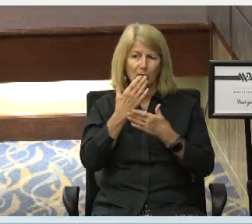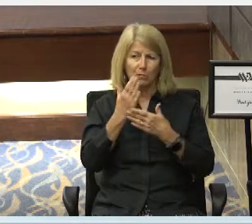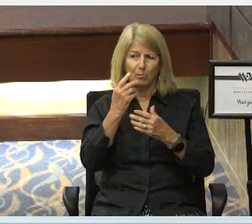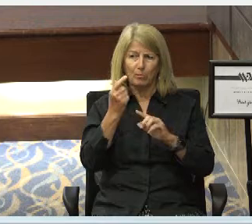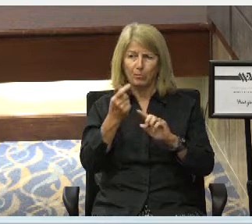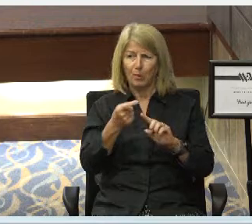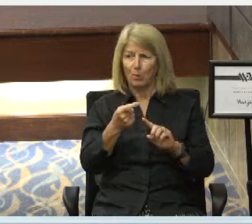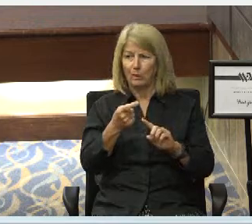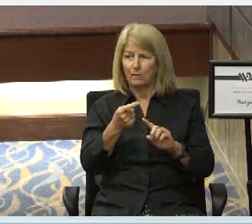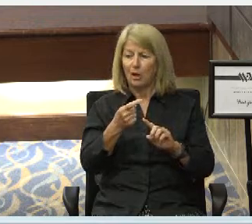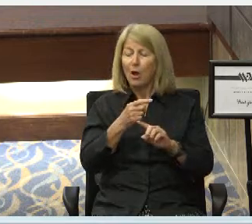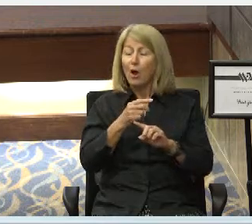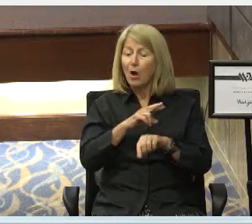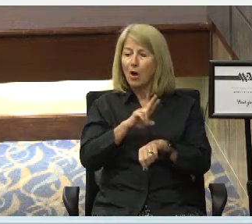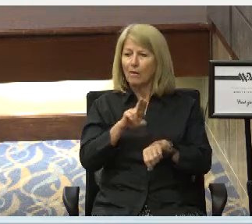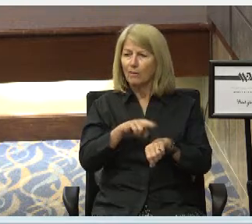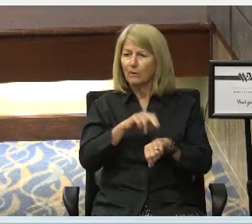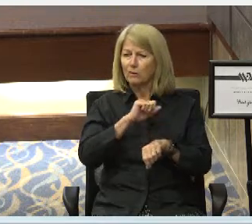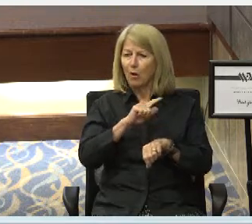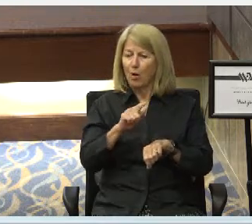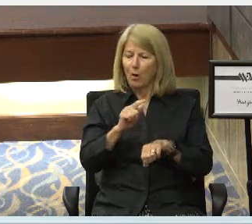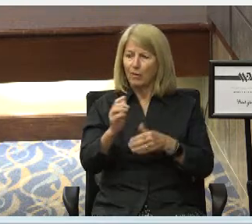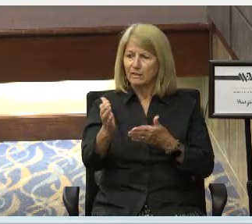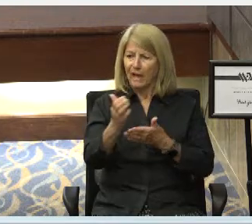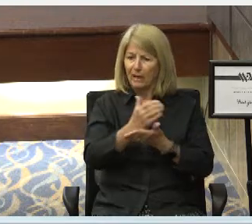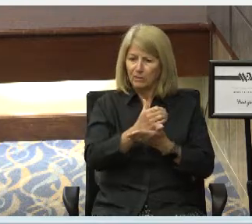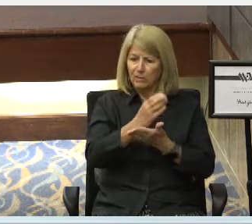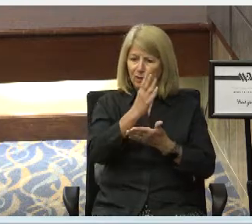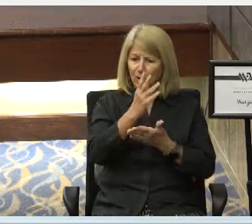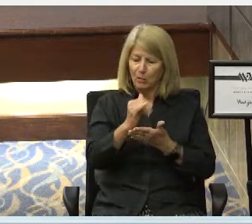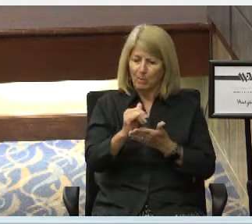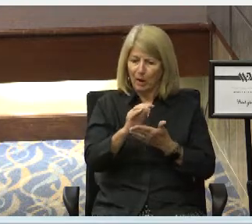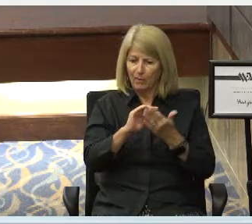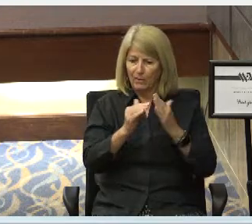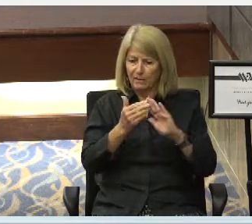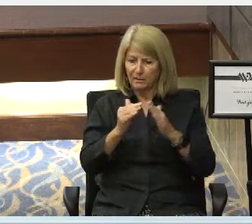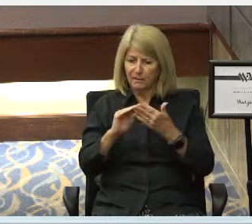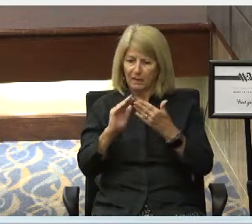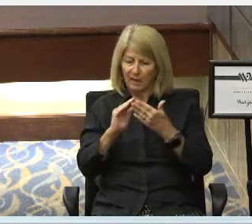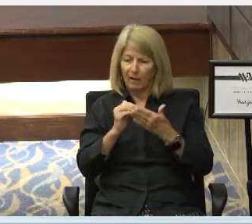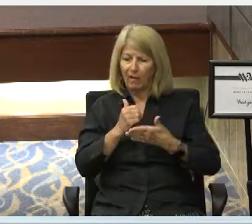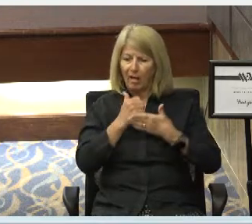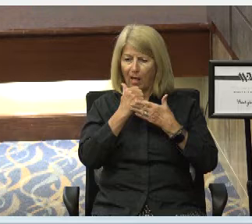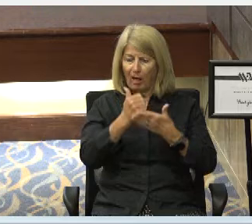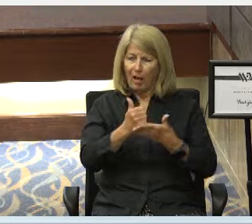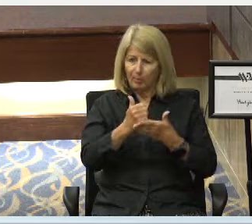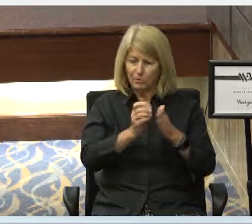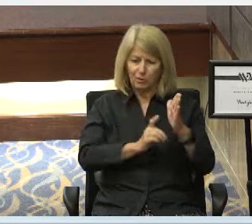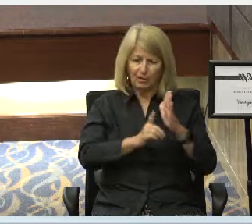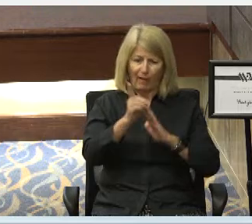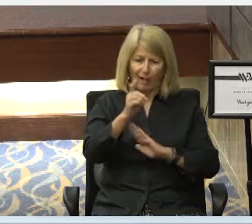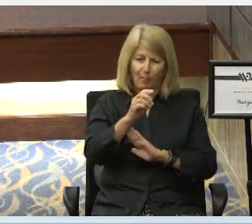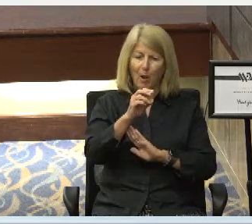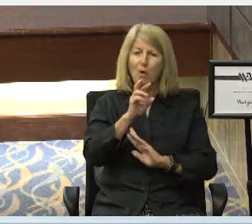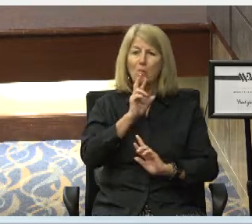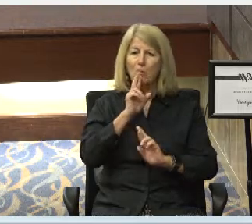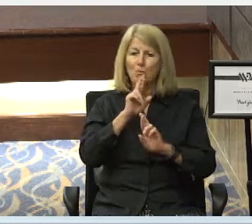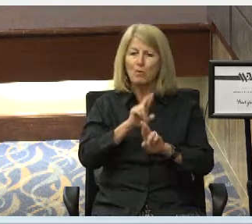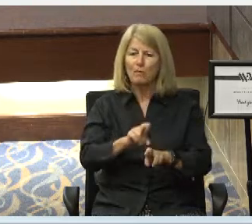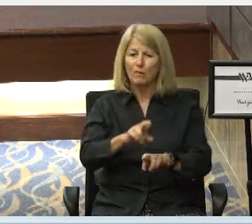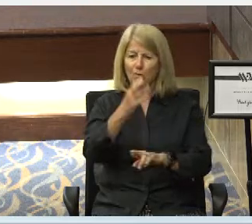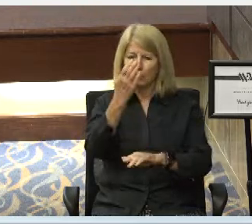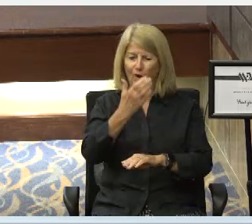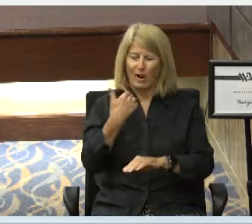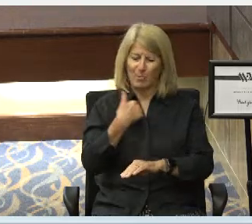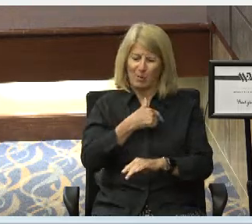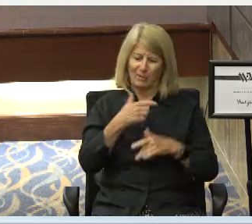course, all of this acquisition by the city helps us to further develop the riverfront corridor. And so we're excited to